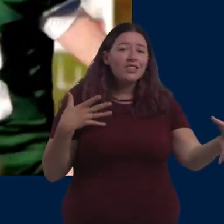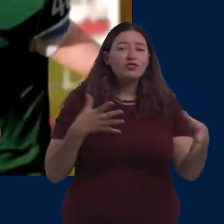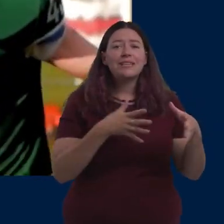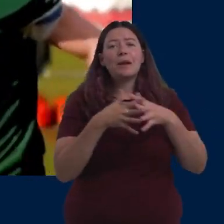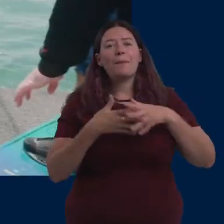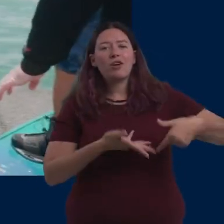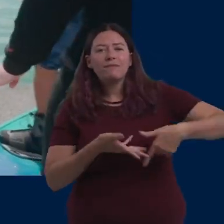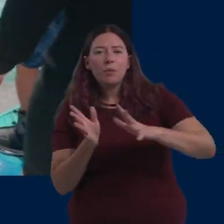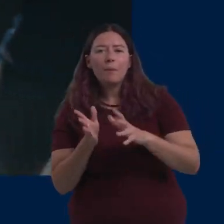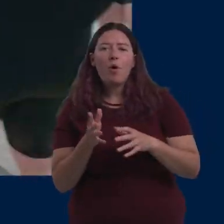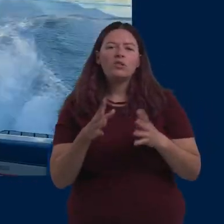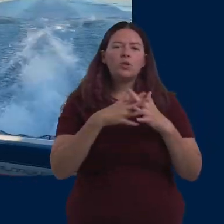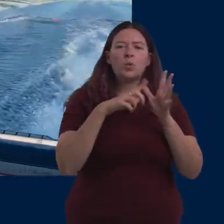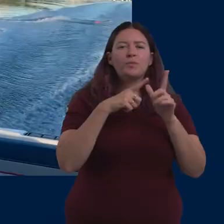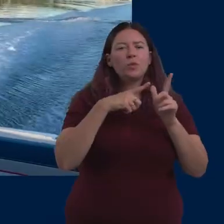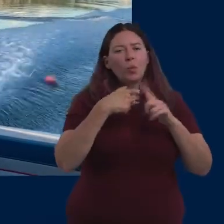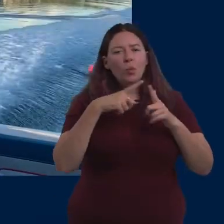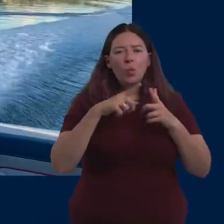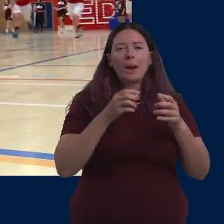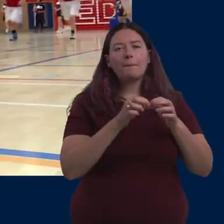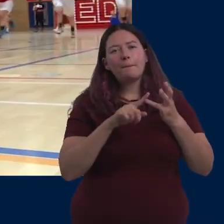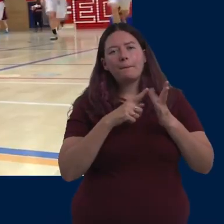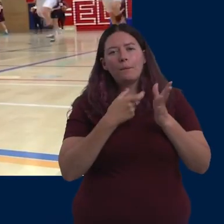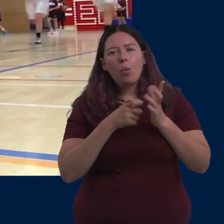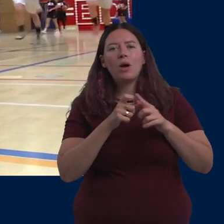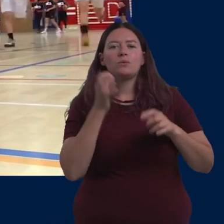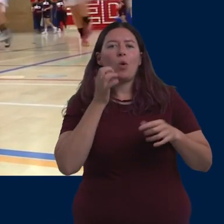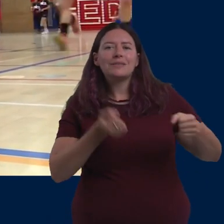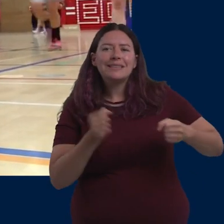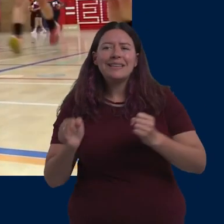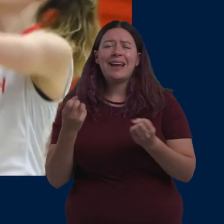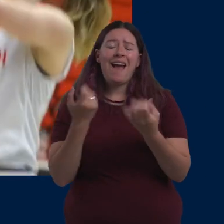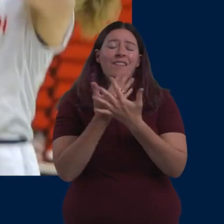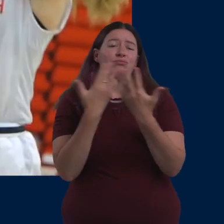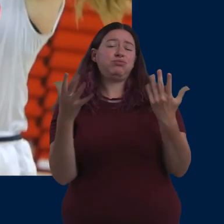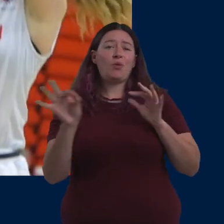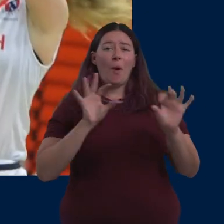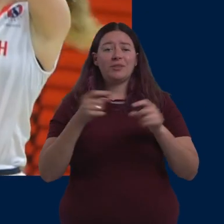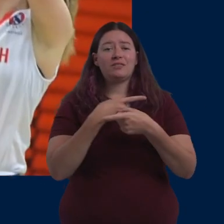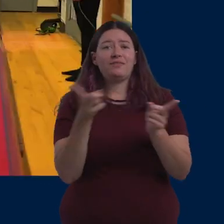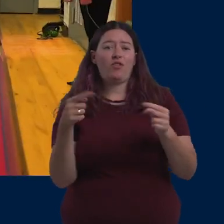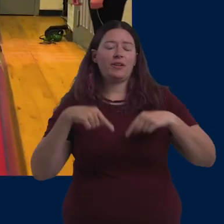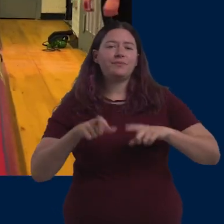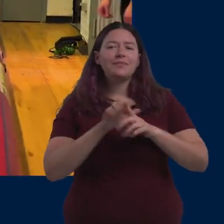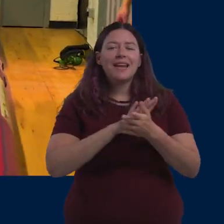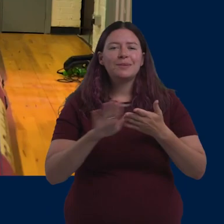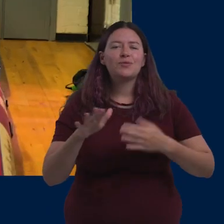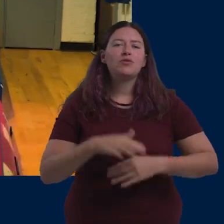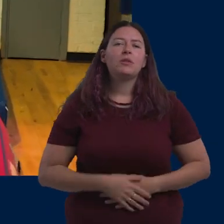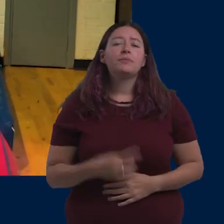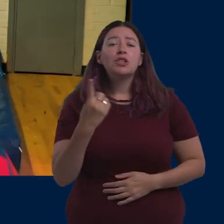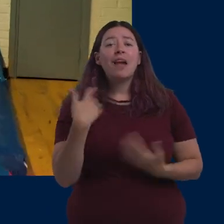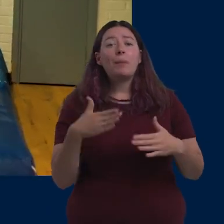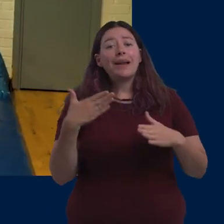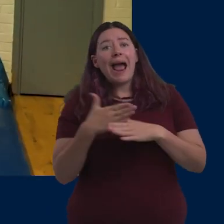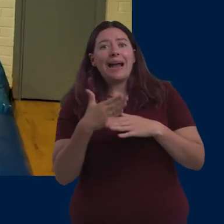football to wakeboard and water ski. We really do have something for everyone studying here at Edinburgh. Whether you've been